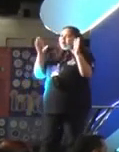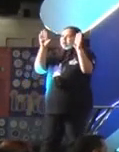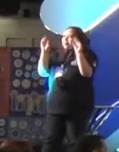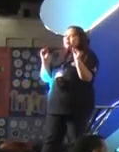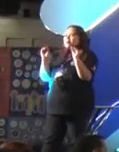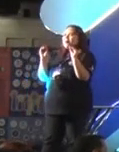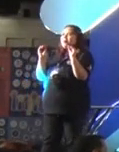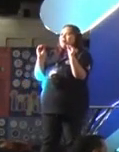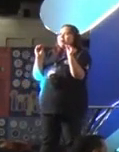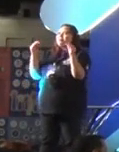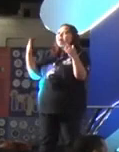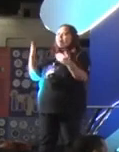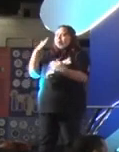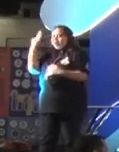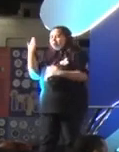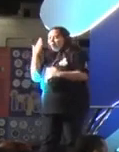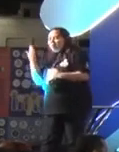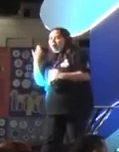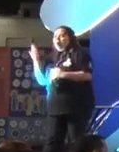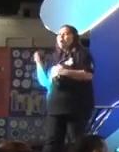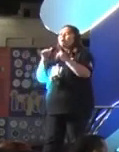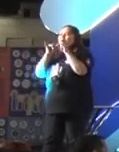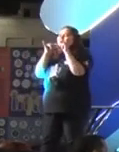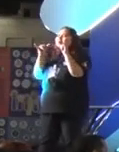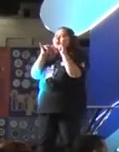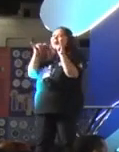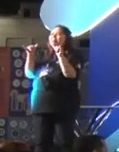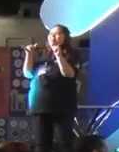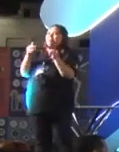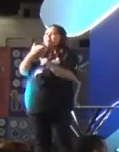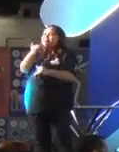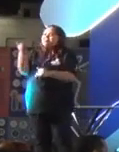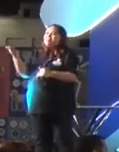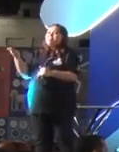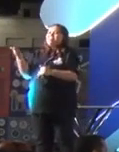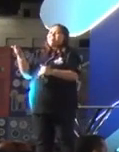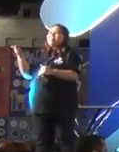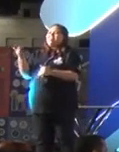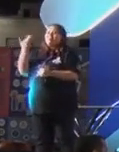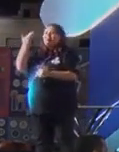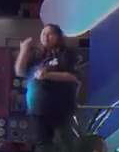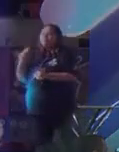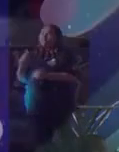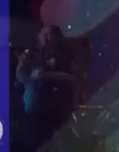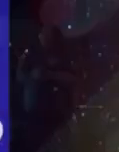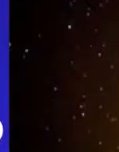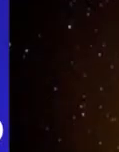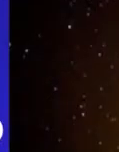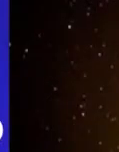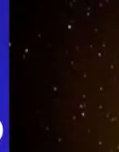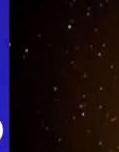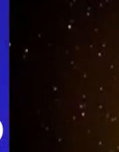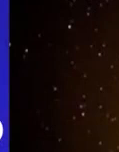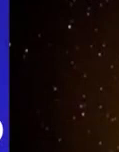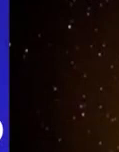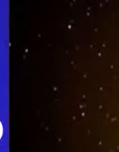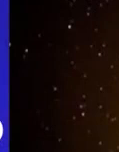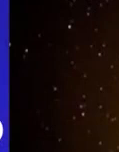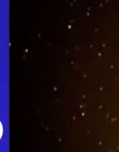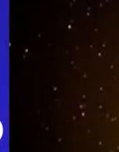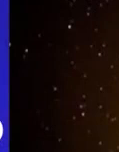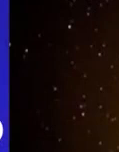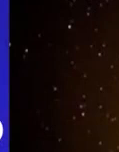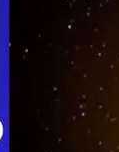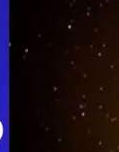be asked to talk to you. I'm here following in the tracks of my father, the dear and great